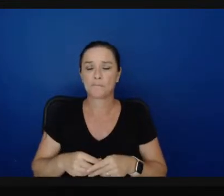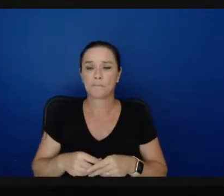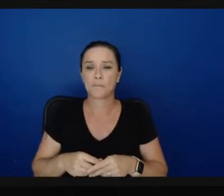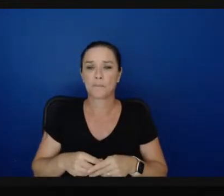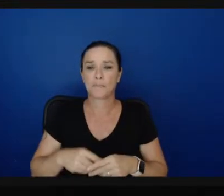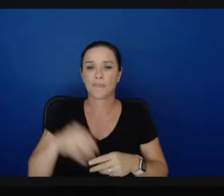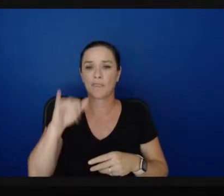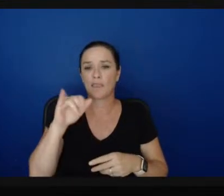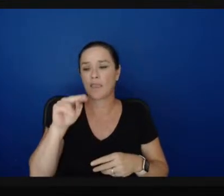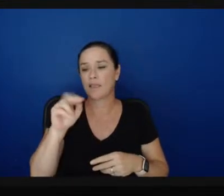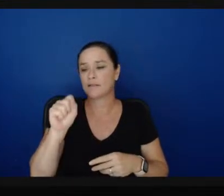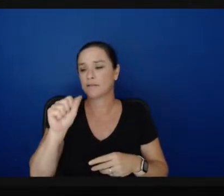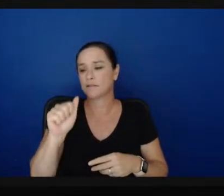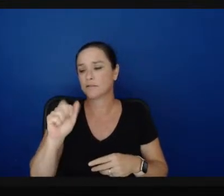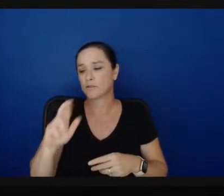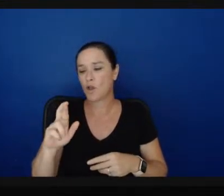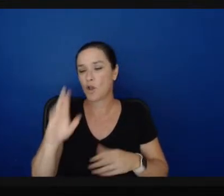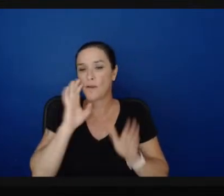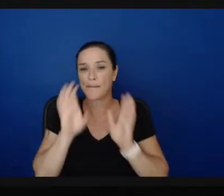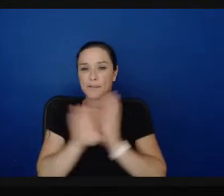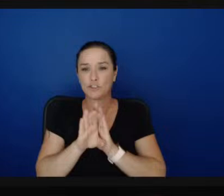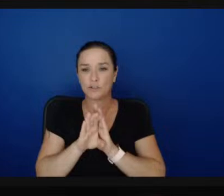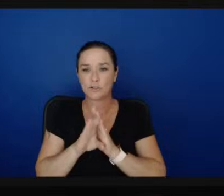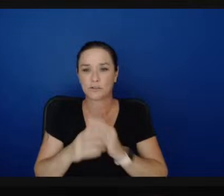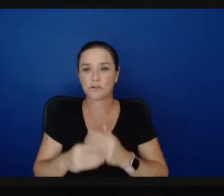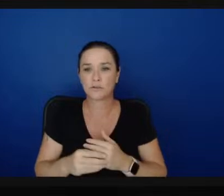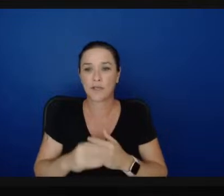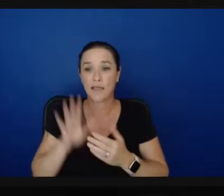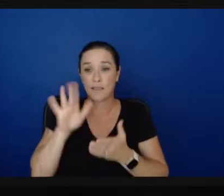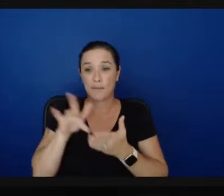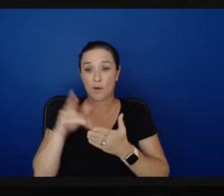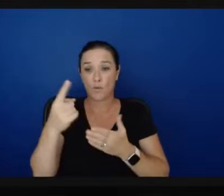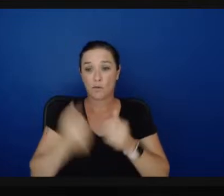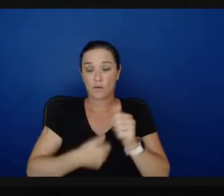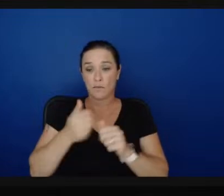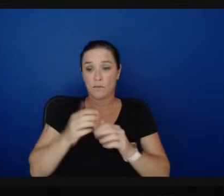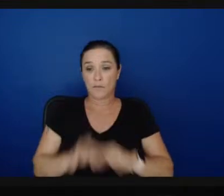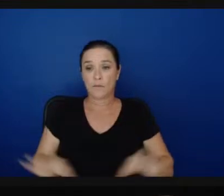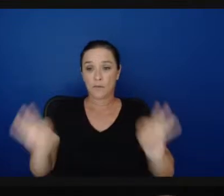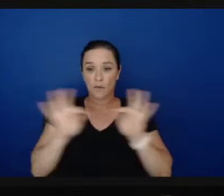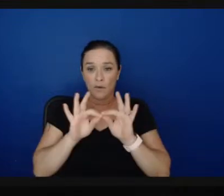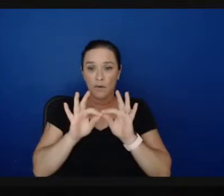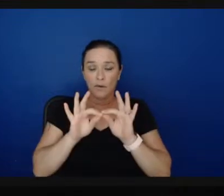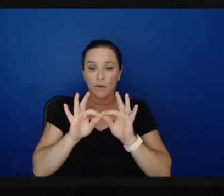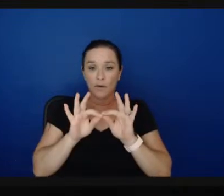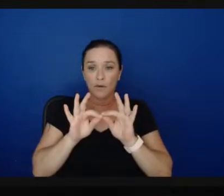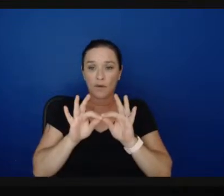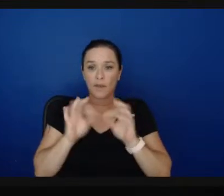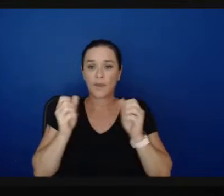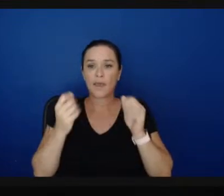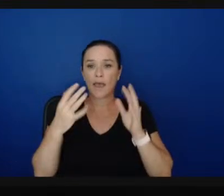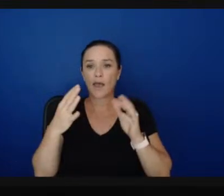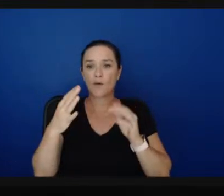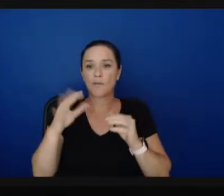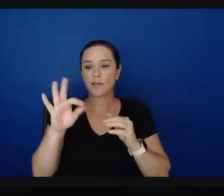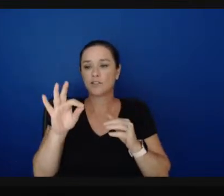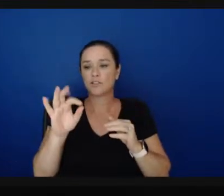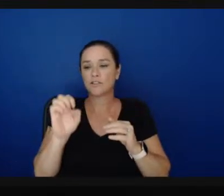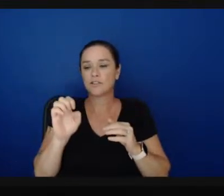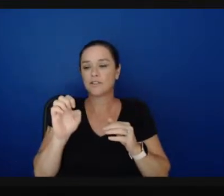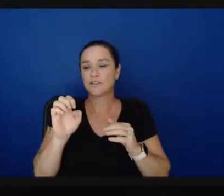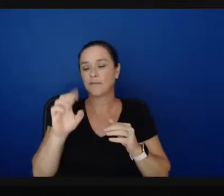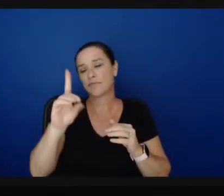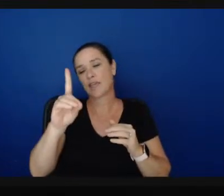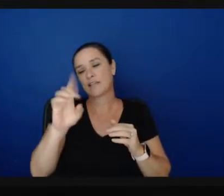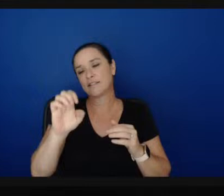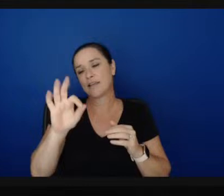INSAR images, right? With really this middle one being the most important. And how much deformation is there? So hard